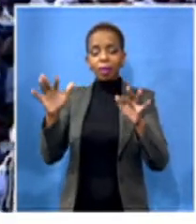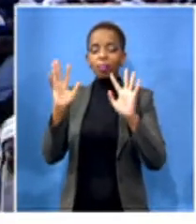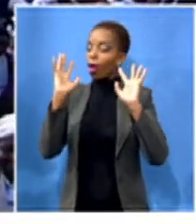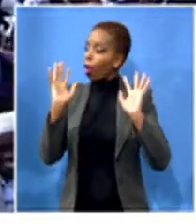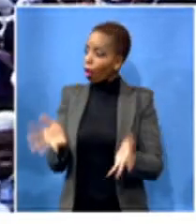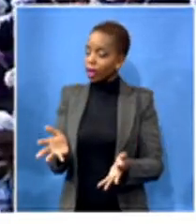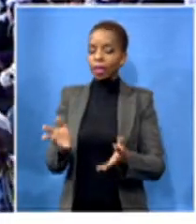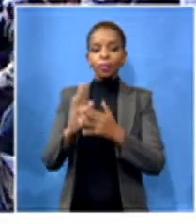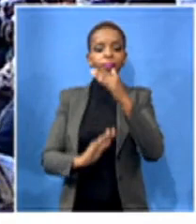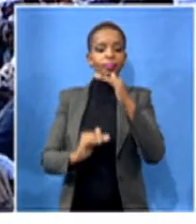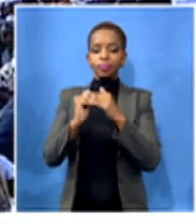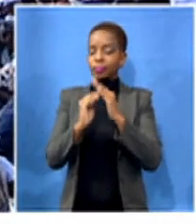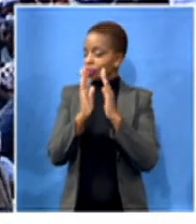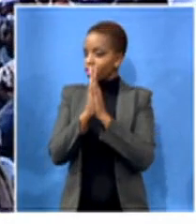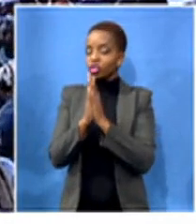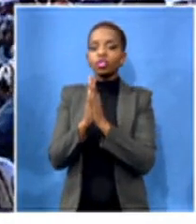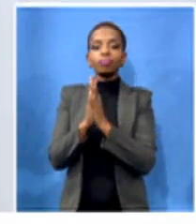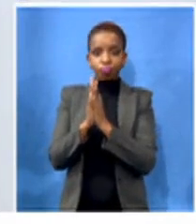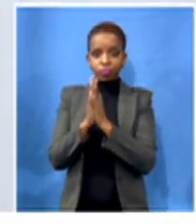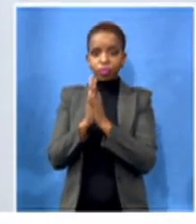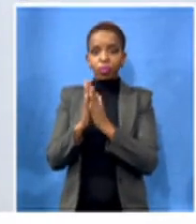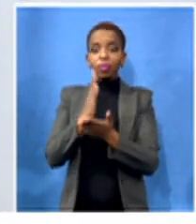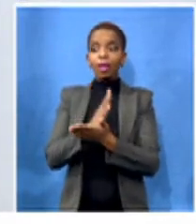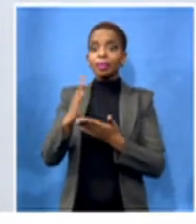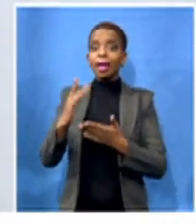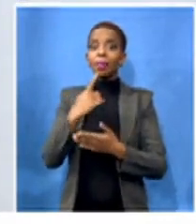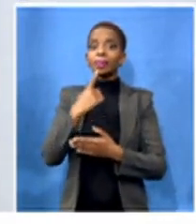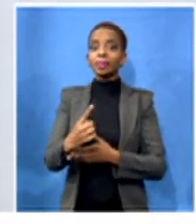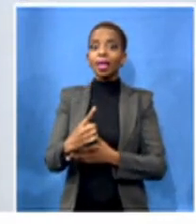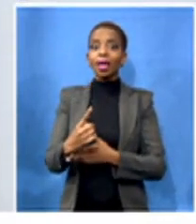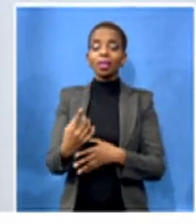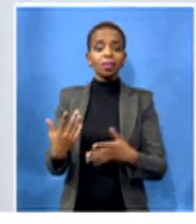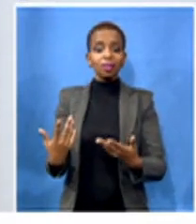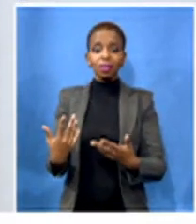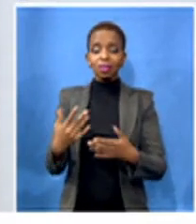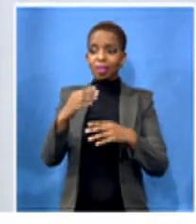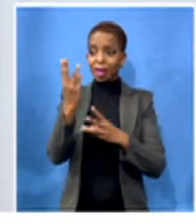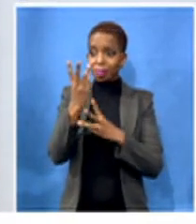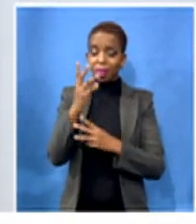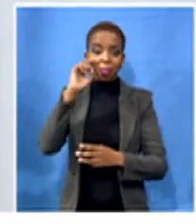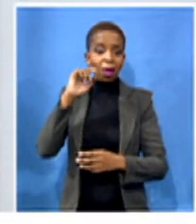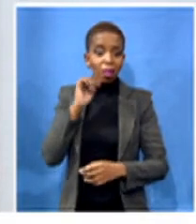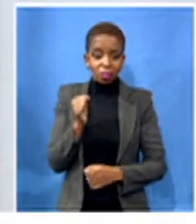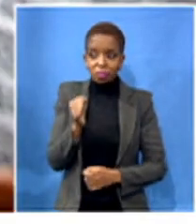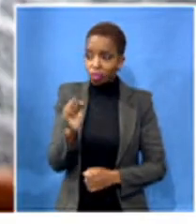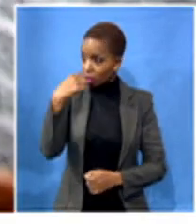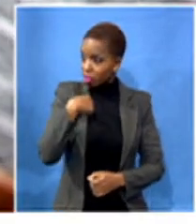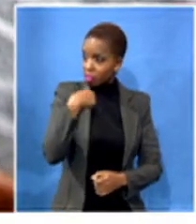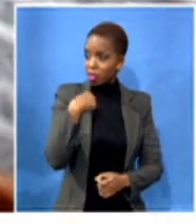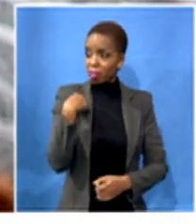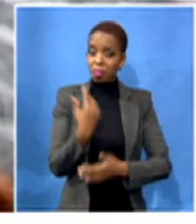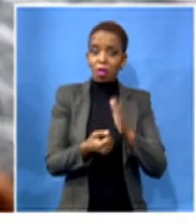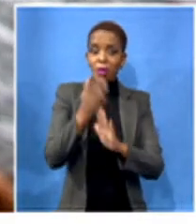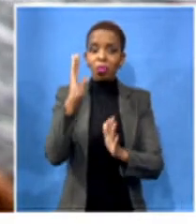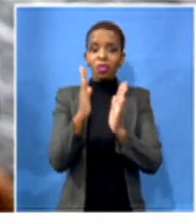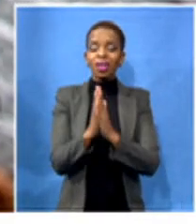one of these places of worship. And, you know, some saying that predominantly the elderly will be the first to want to go. You know, what are your views